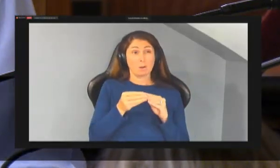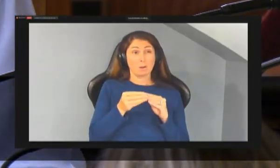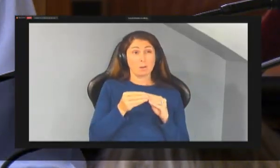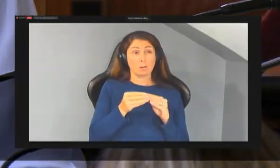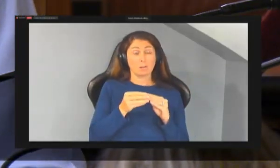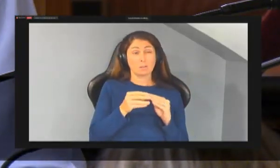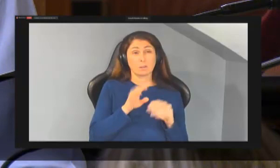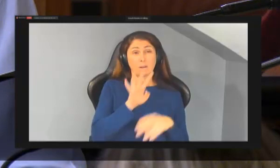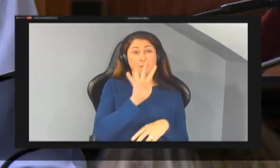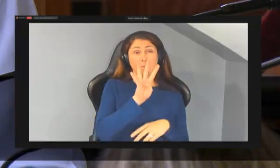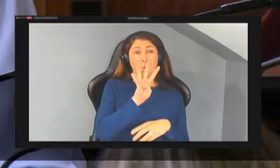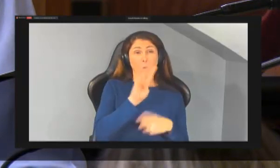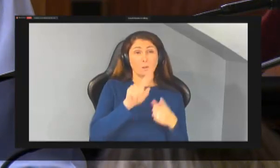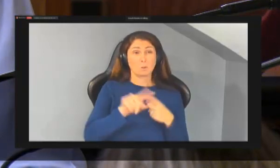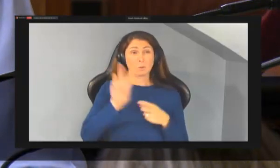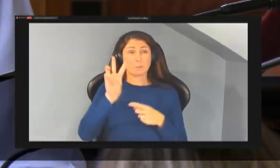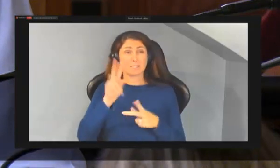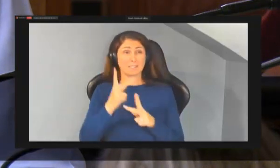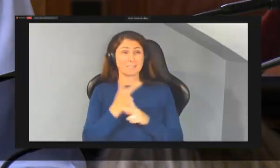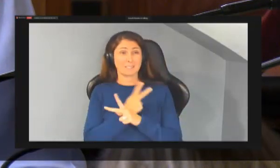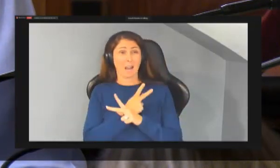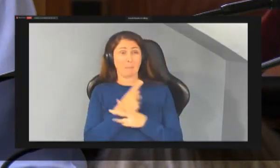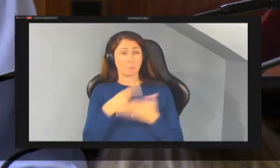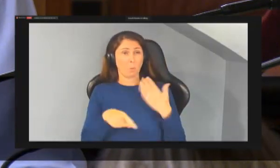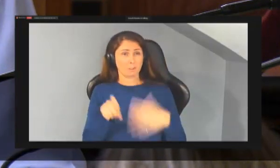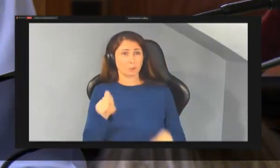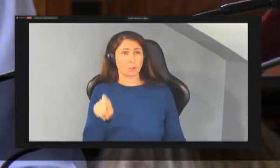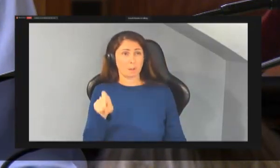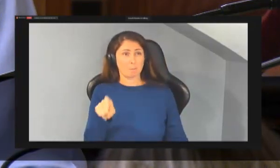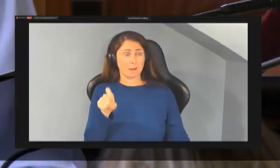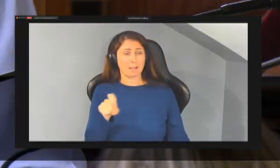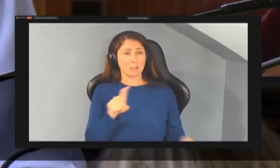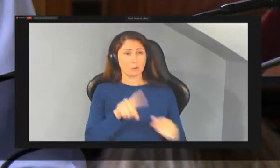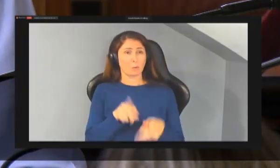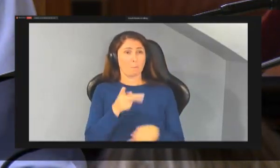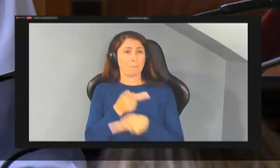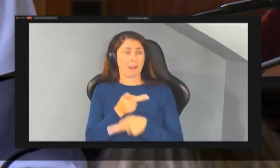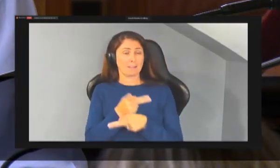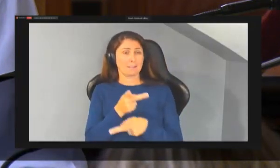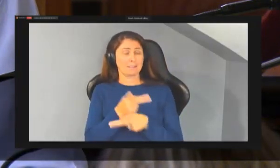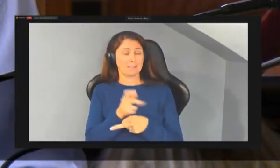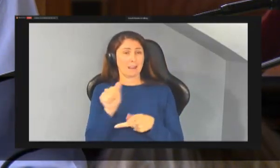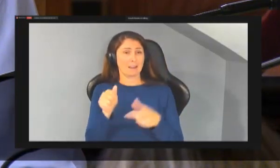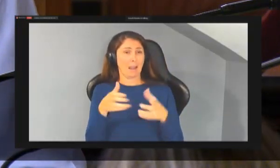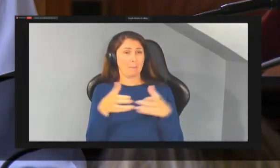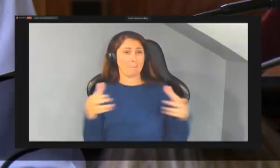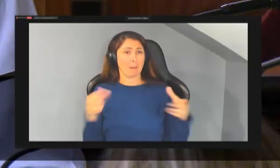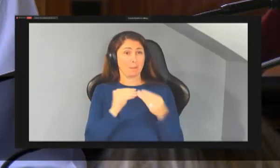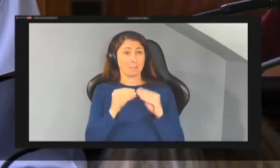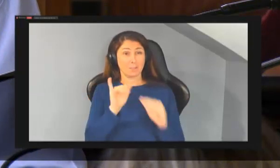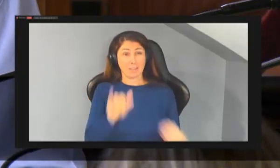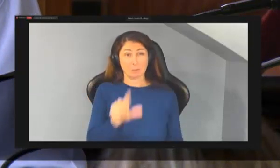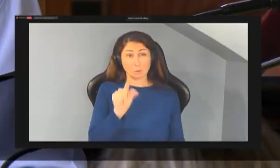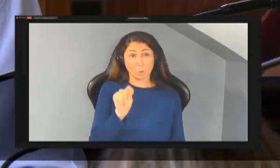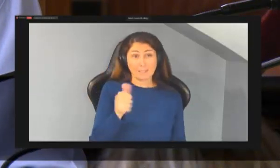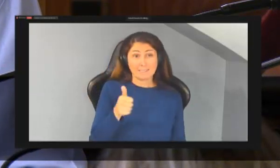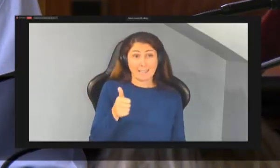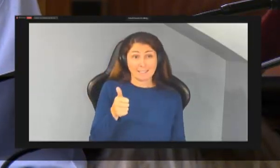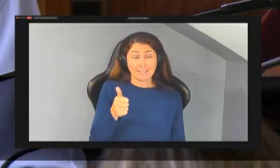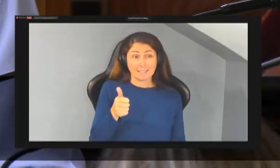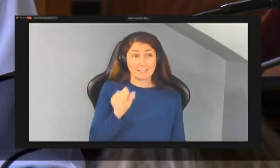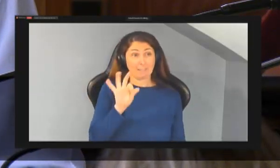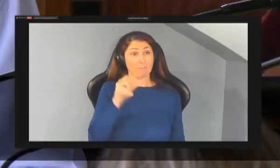4 to 6 times what it should be to maintain a population, and that was 2010. And if you consider